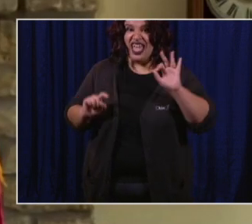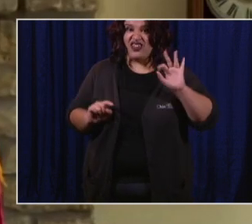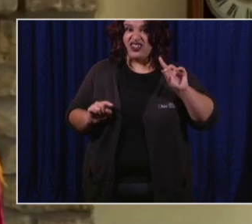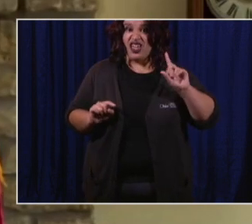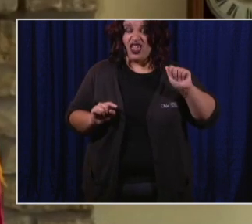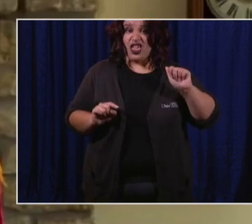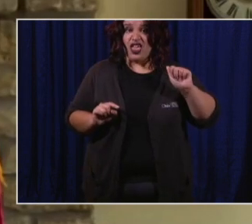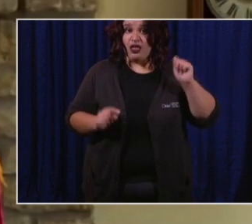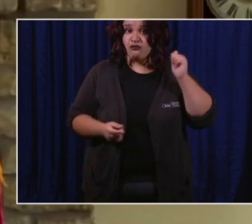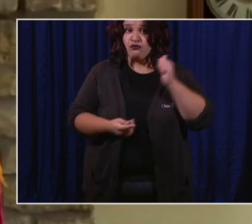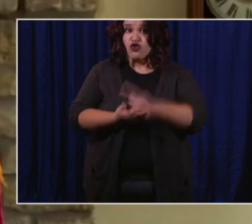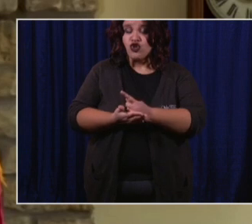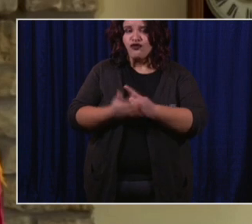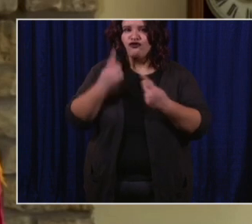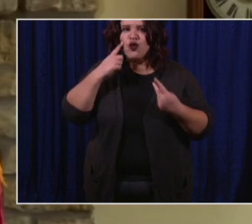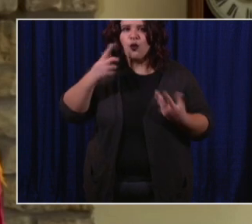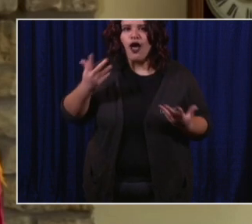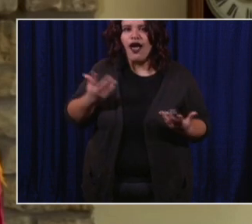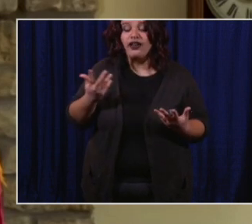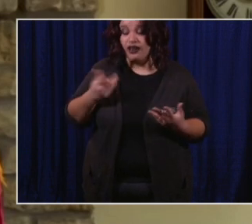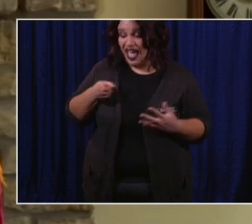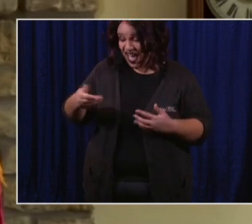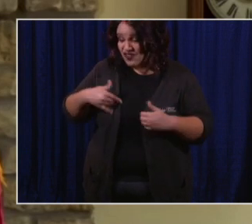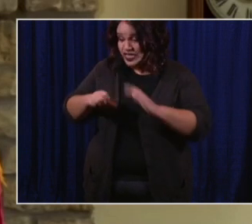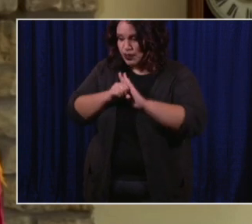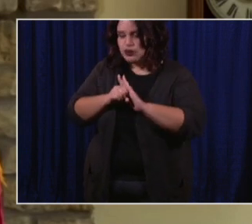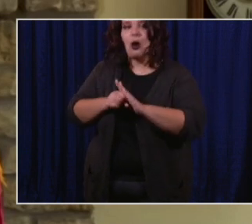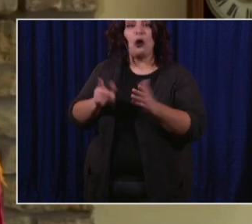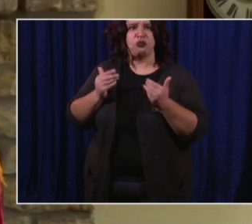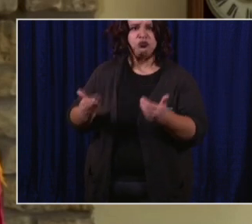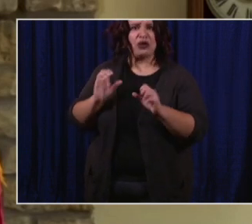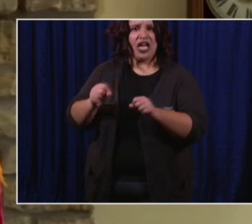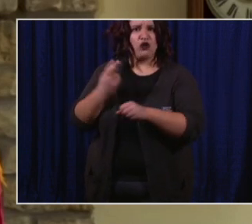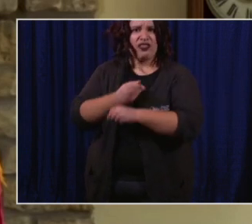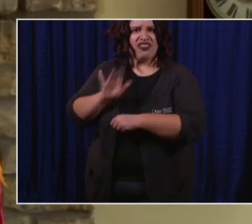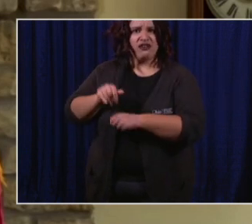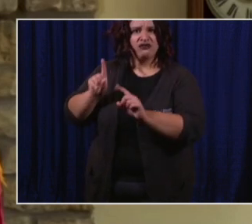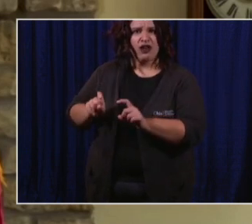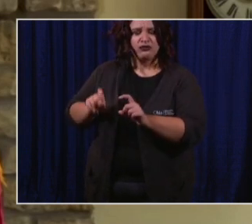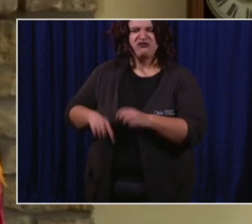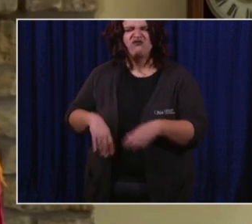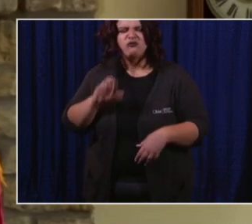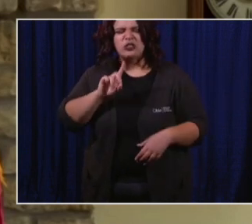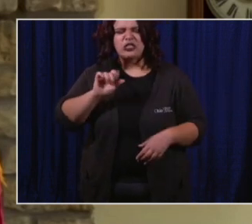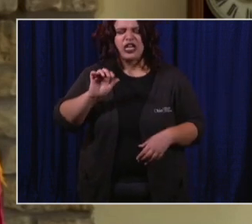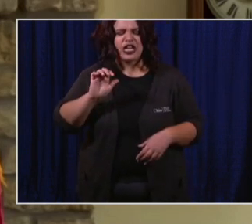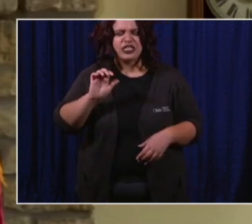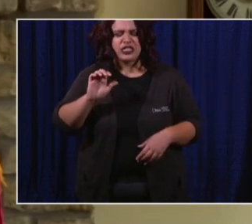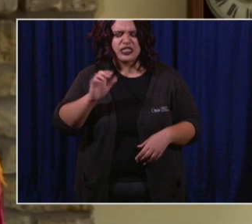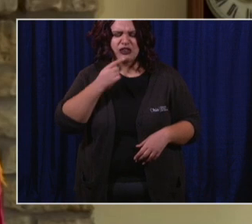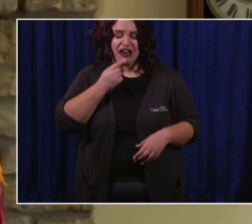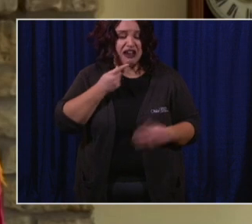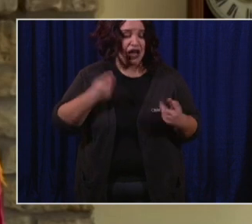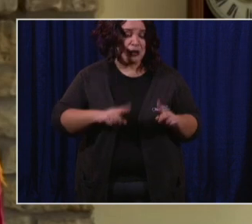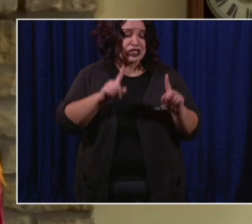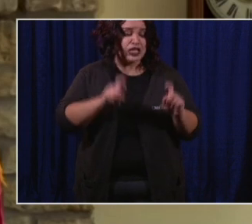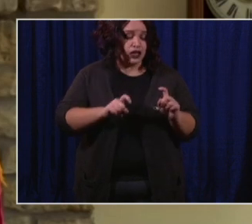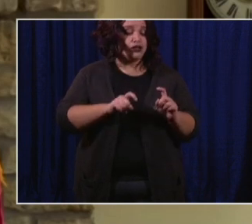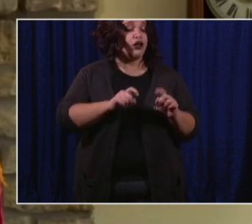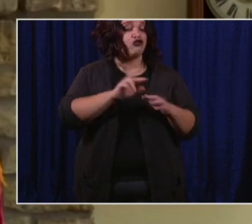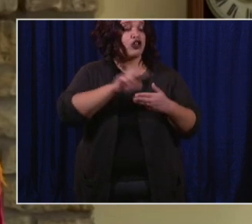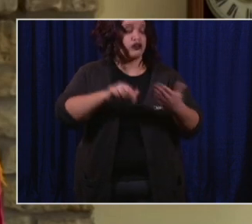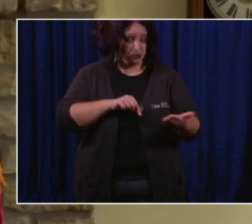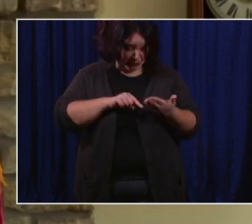test people with symptoms. And the CDC has said several times that even if you get a negative test and you've been exposed, you should